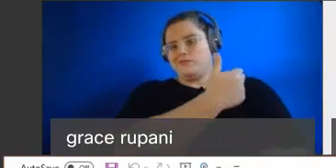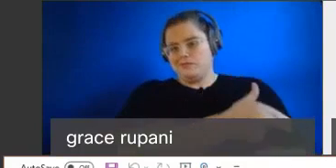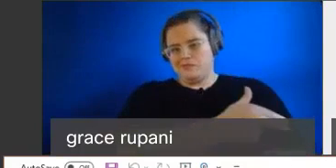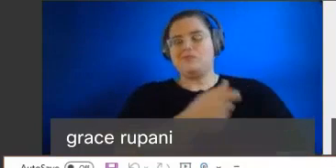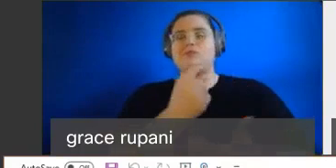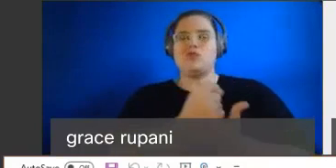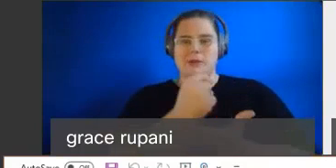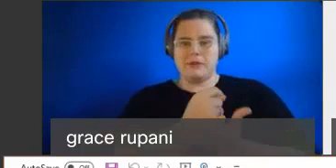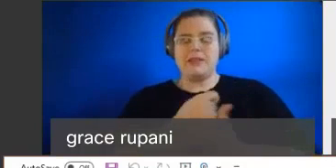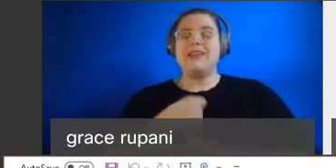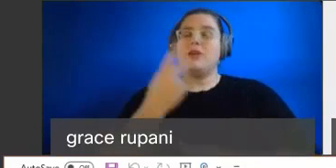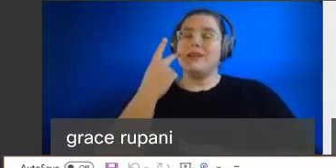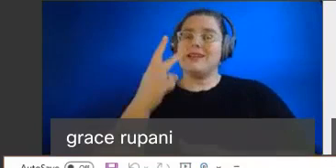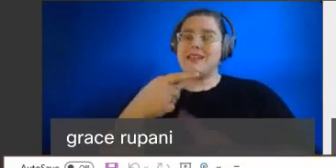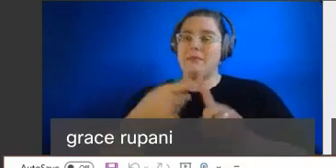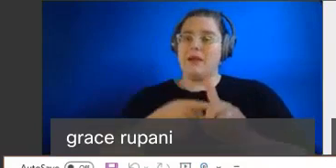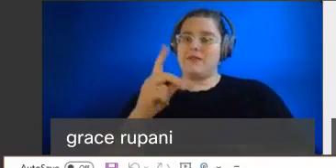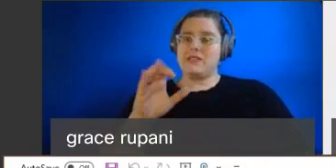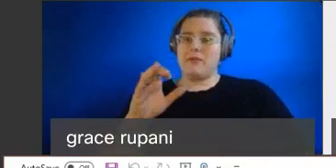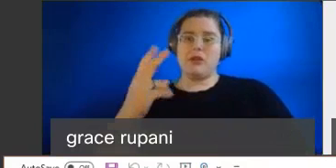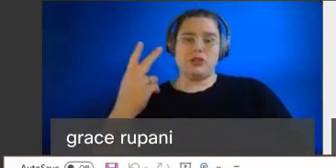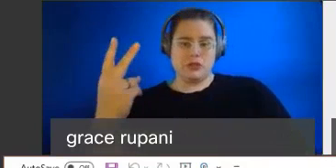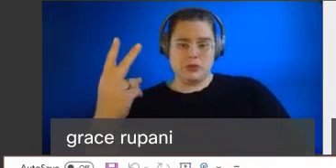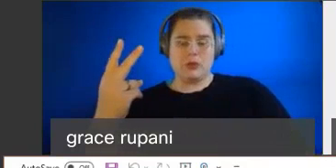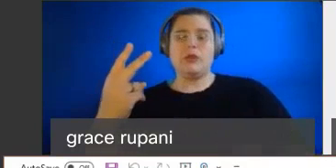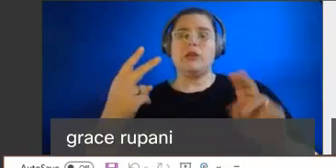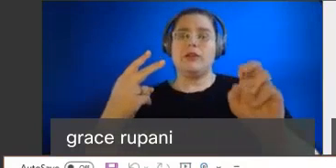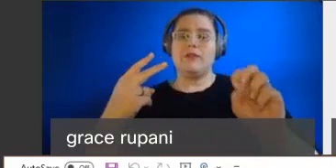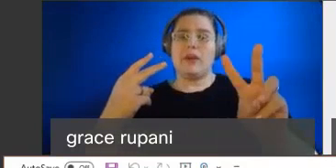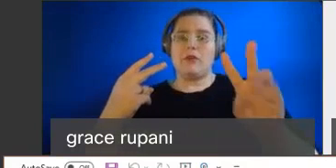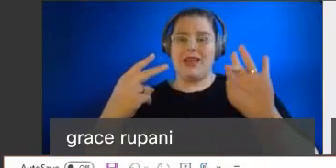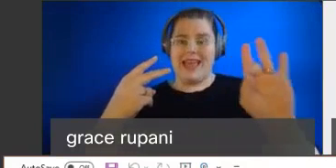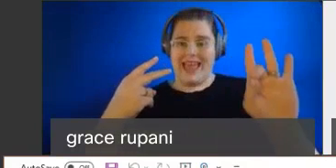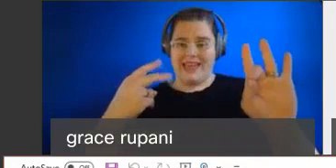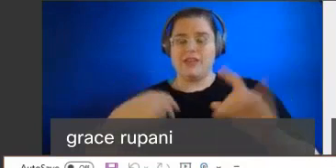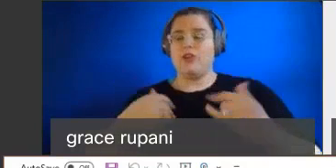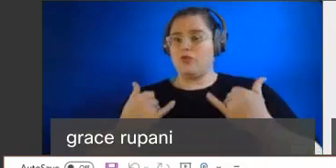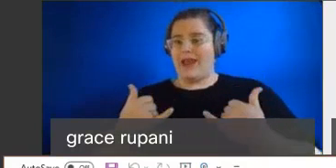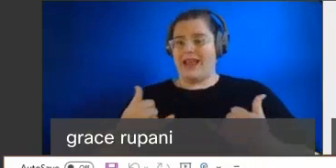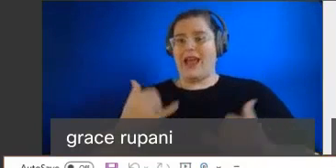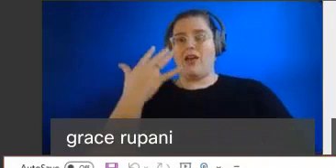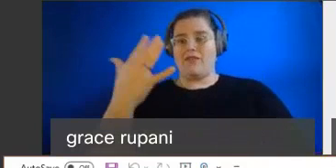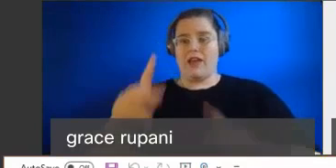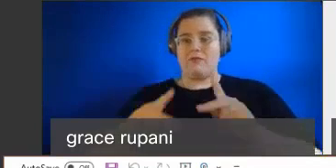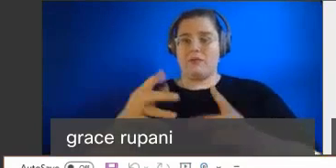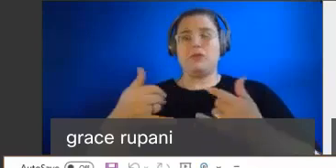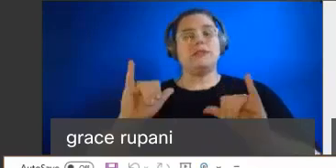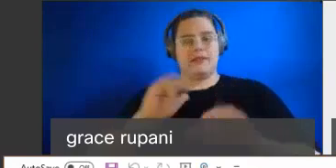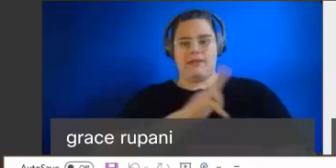2 people in December, 8 in November. There are currently 5 people who are still in the hospital.